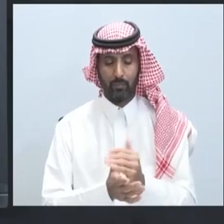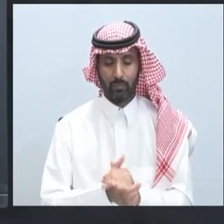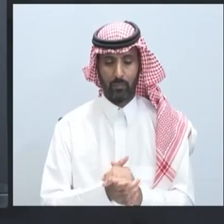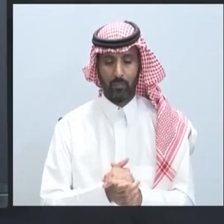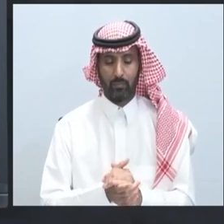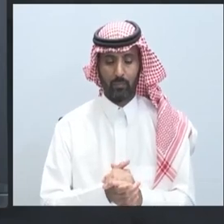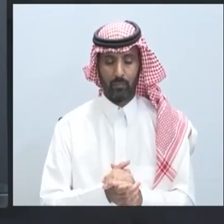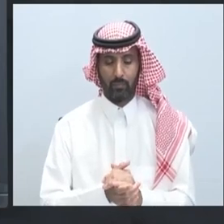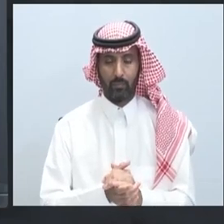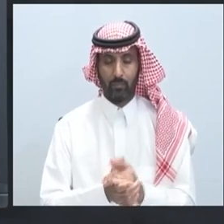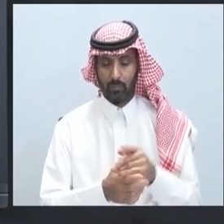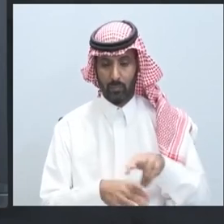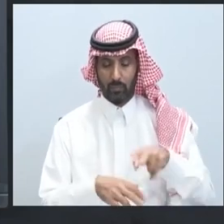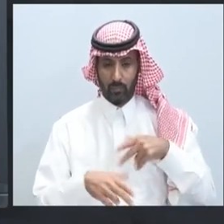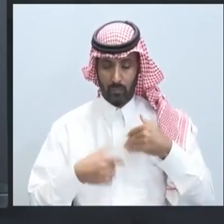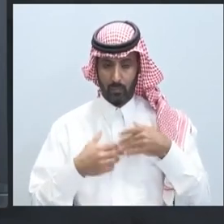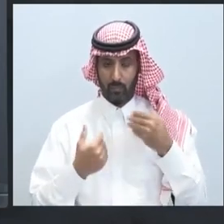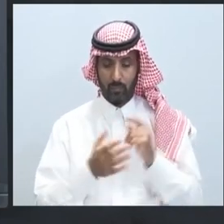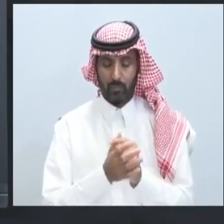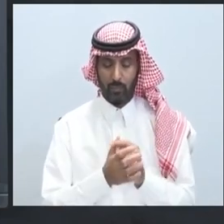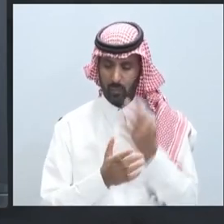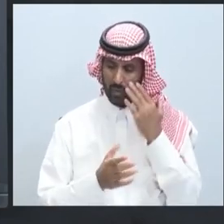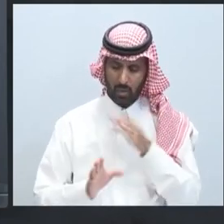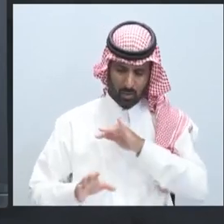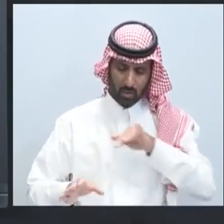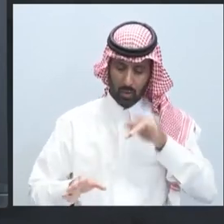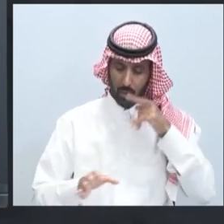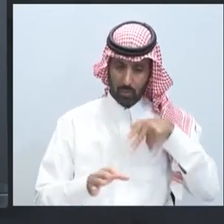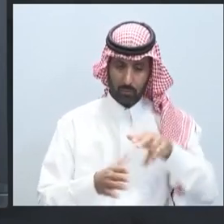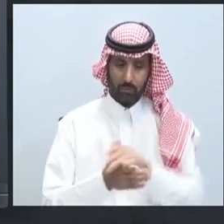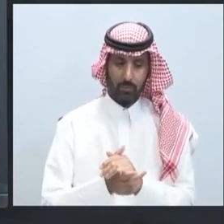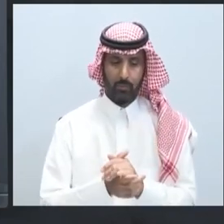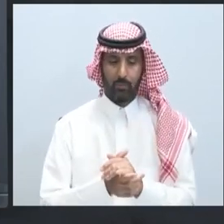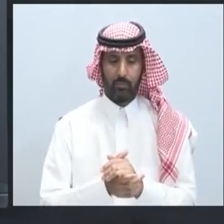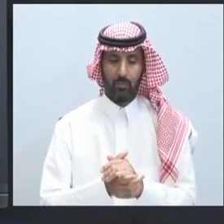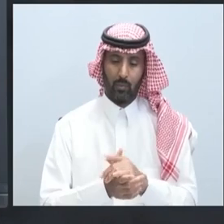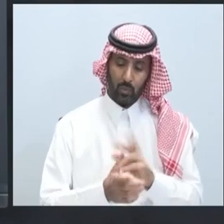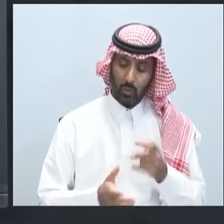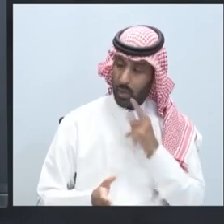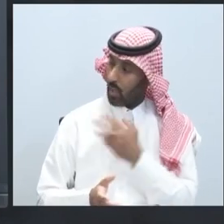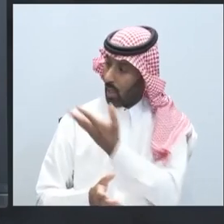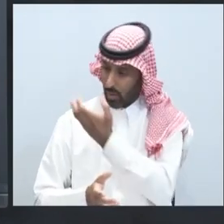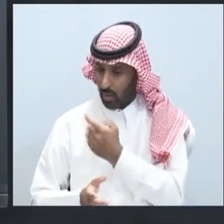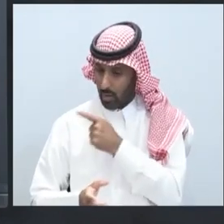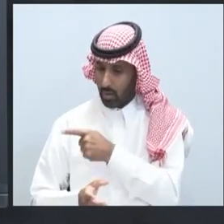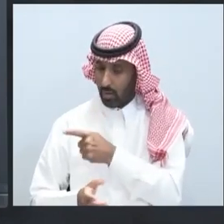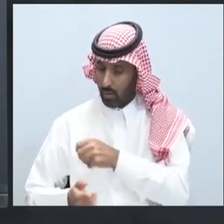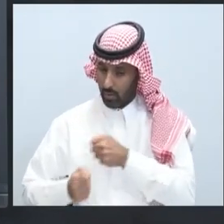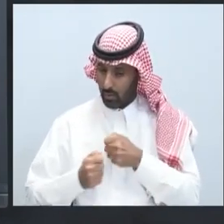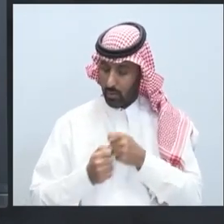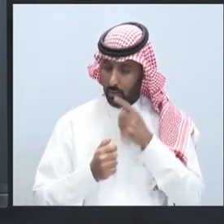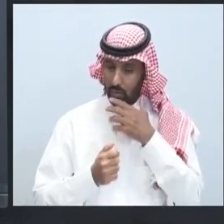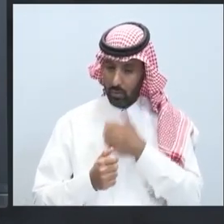his brother's wedding, and ignoring the old man, of course? Or did he help the